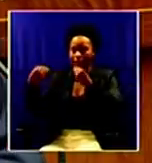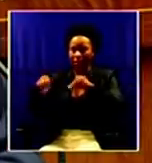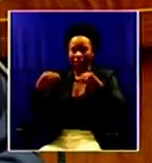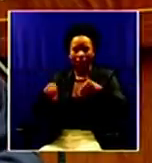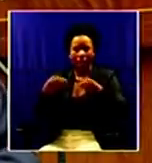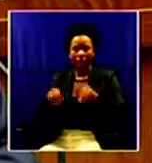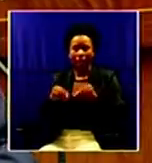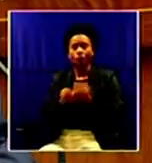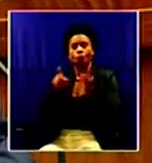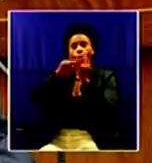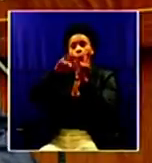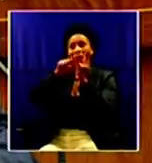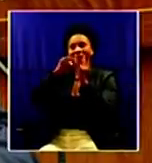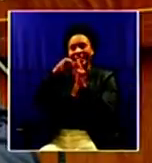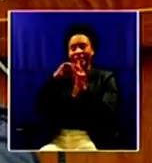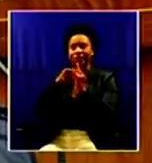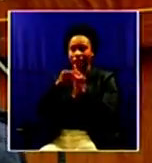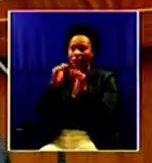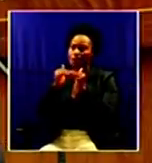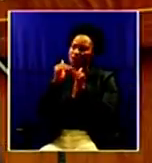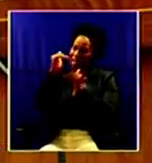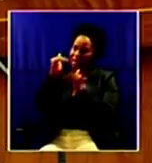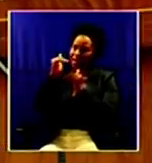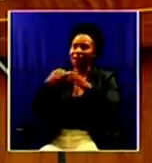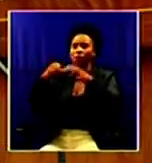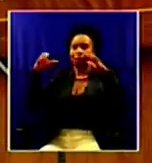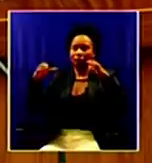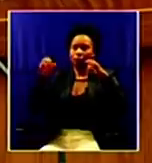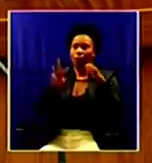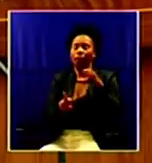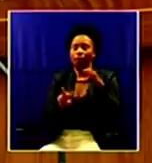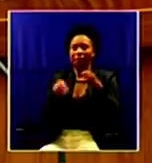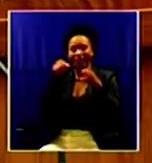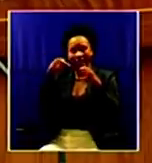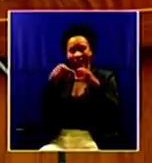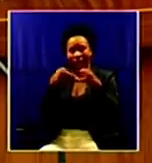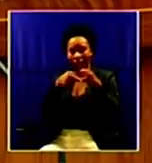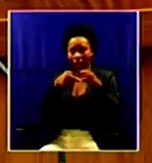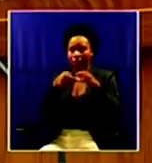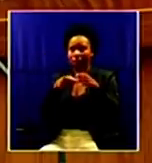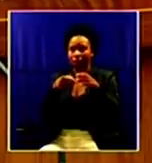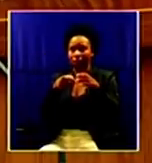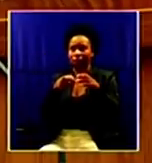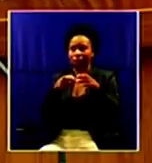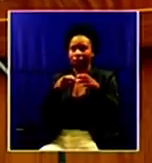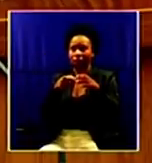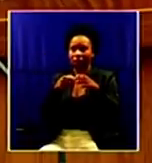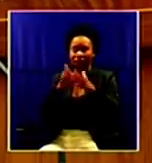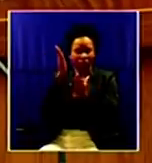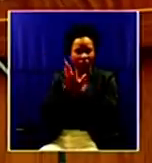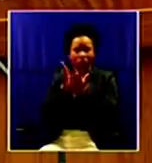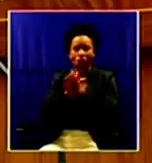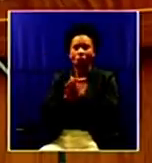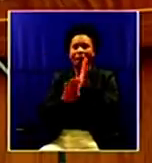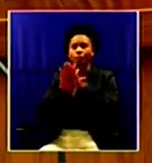and expanded. This will significantly improve our infrastructure